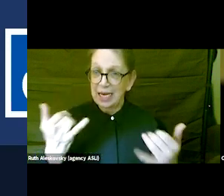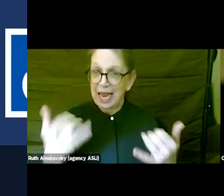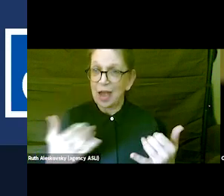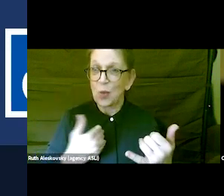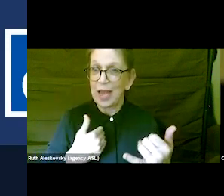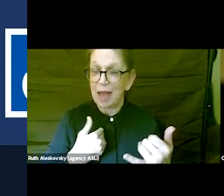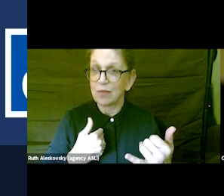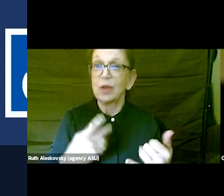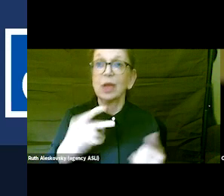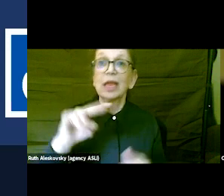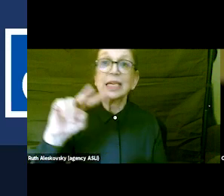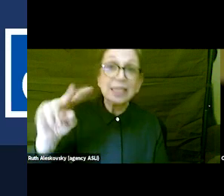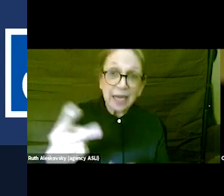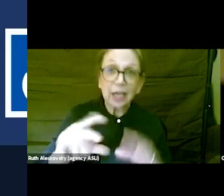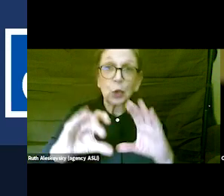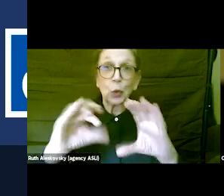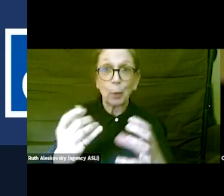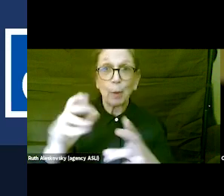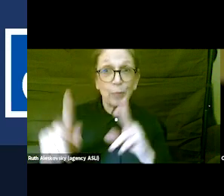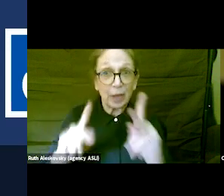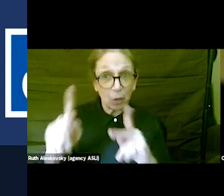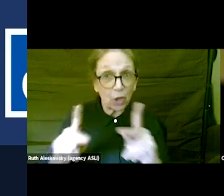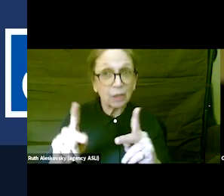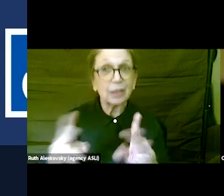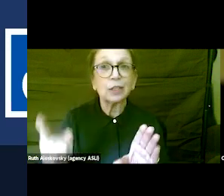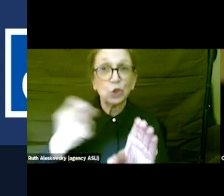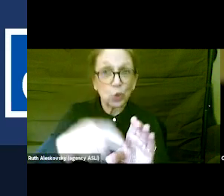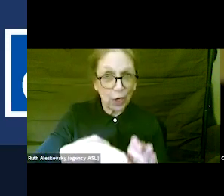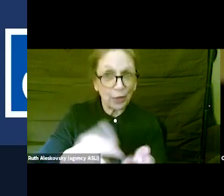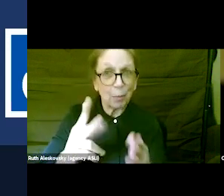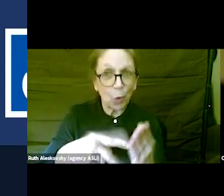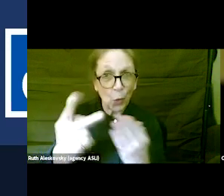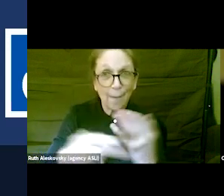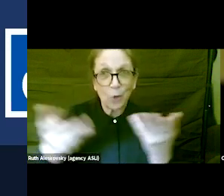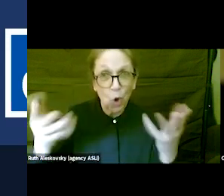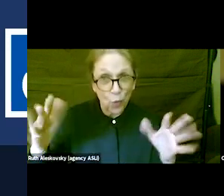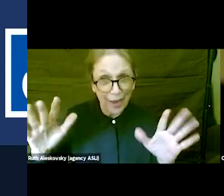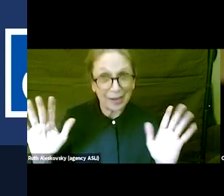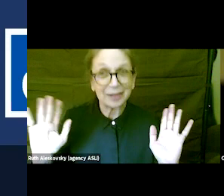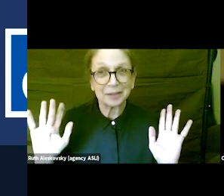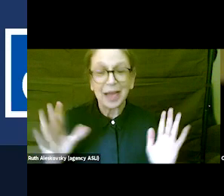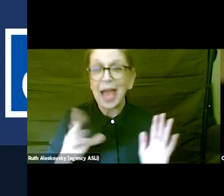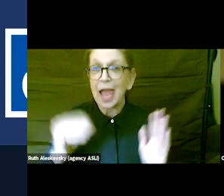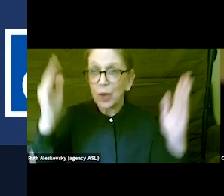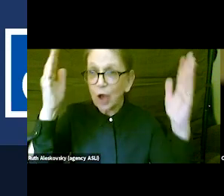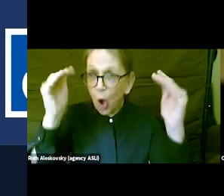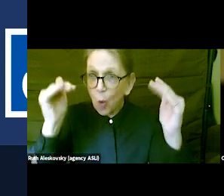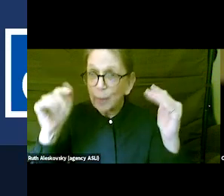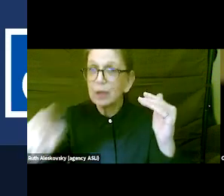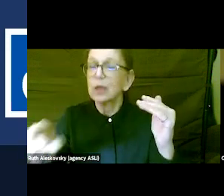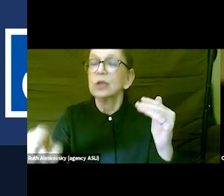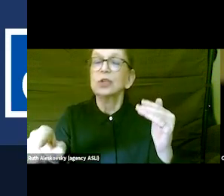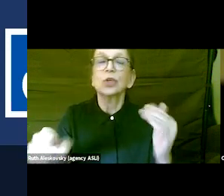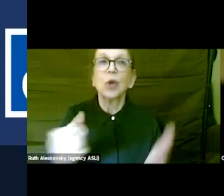of people who are participating in this program. And hopefully we can continue to close this